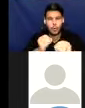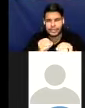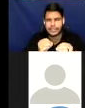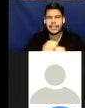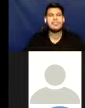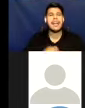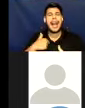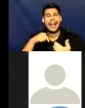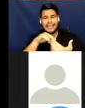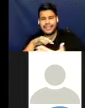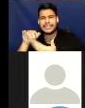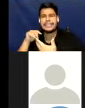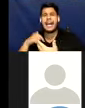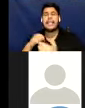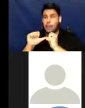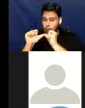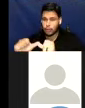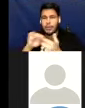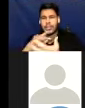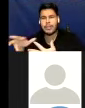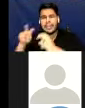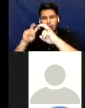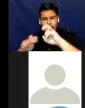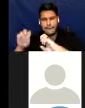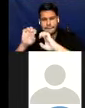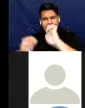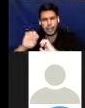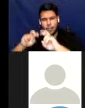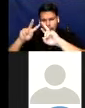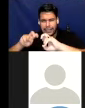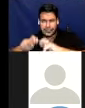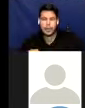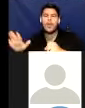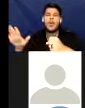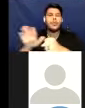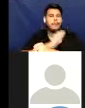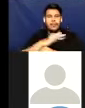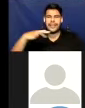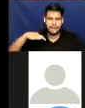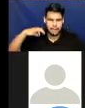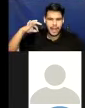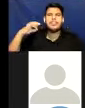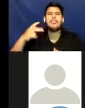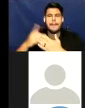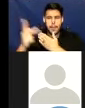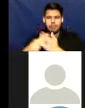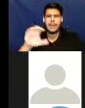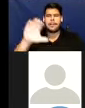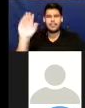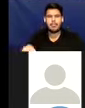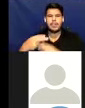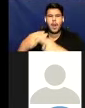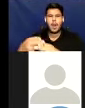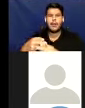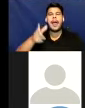I studied and am continuing to evaluate a completely voluntary program in Chicago called the Men's